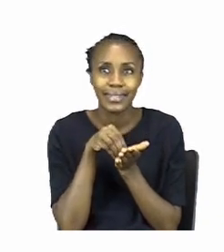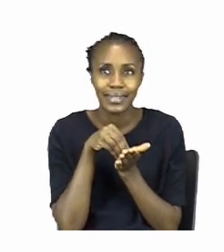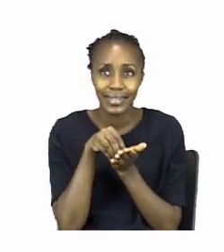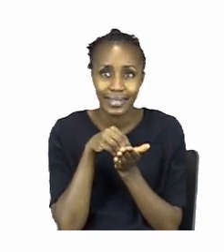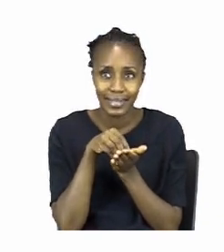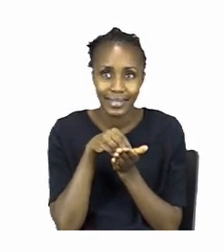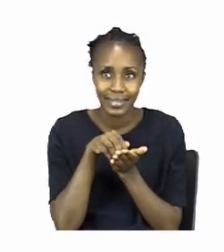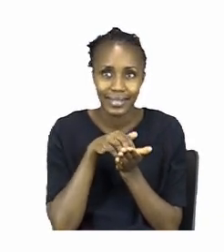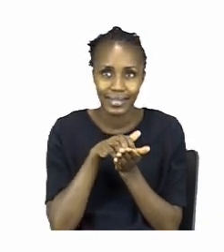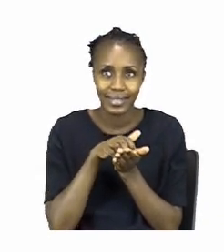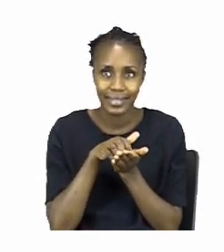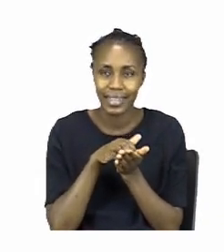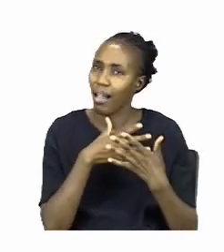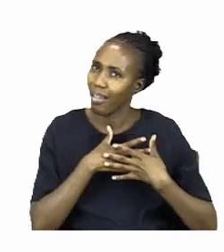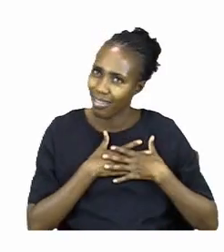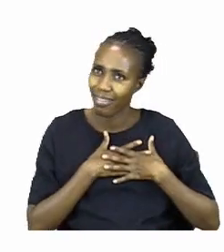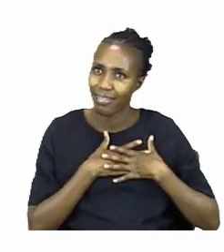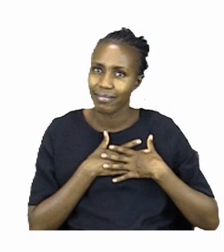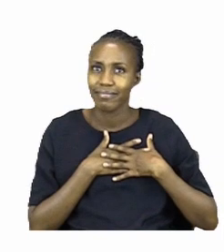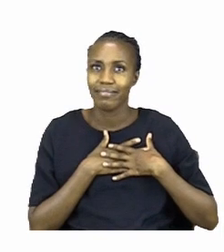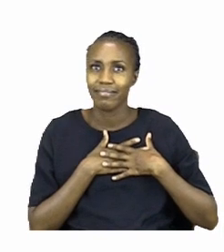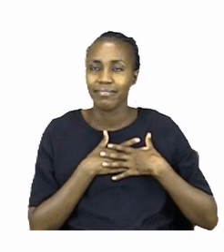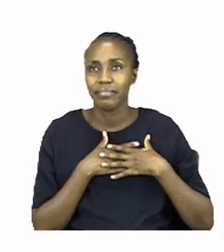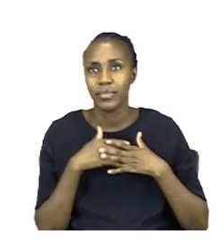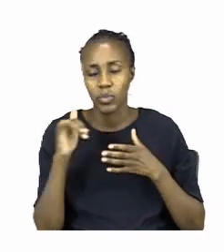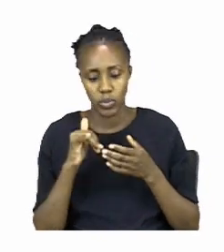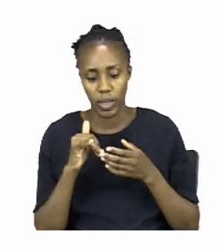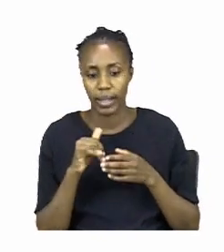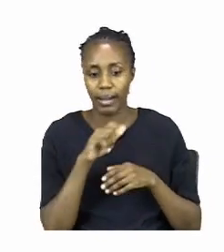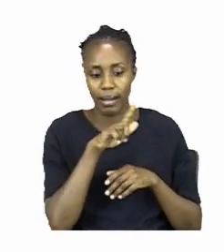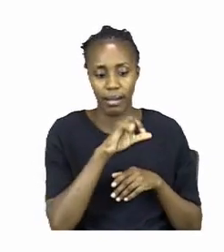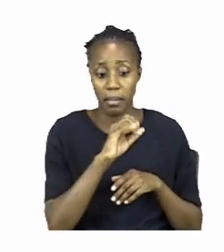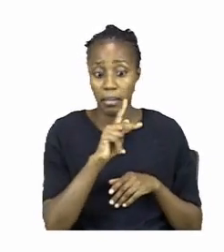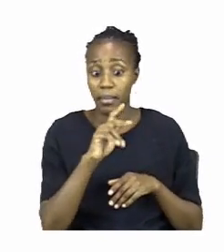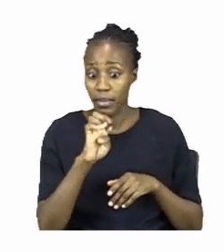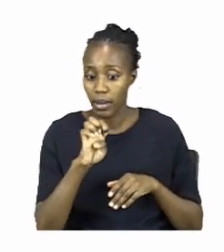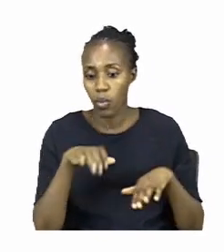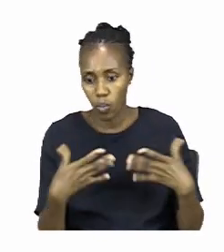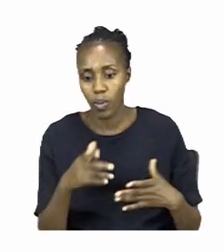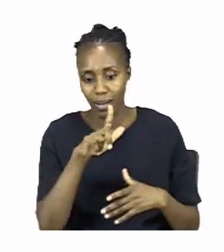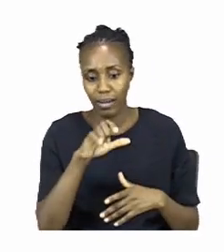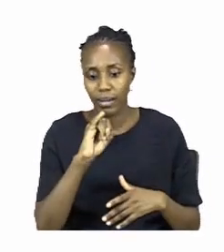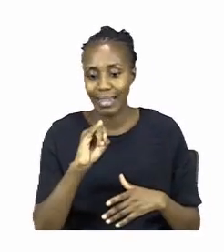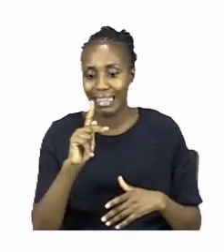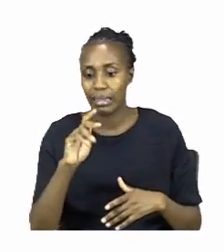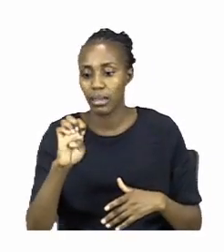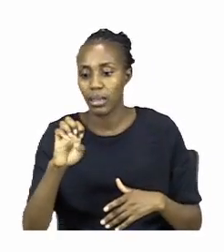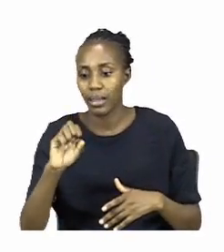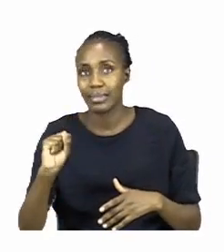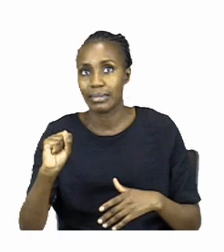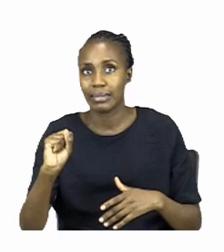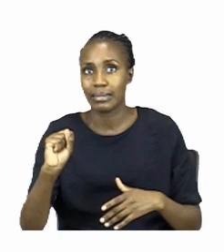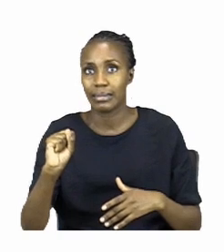then at the end of the sentence in brackets, you have 2 words, like and likes. Now